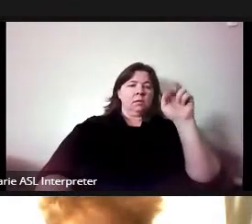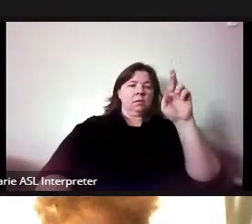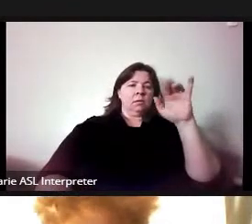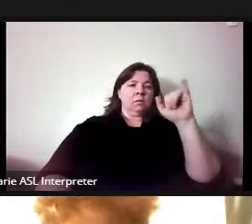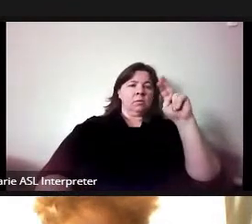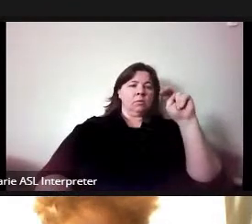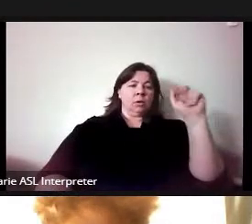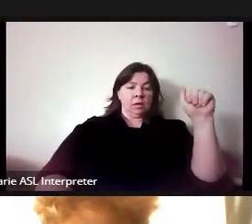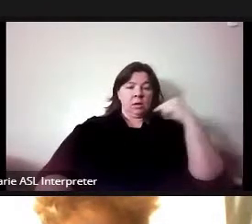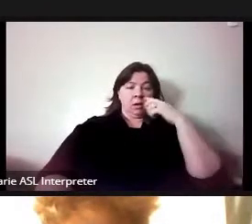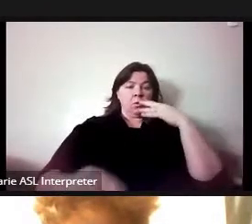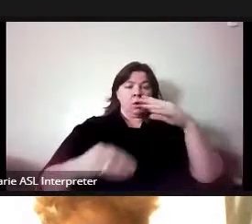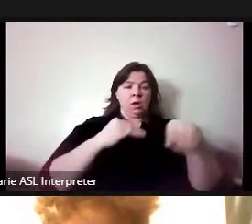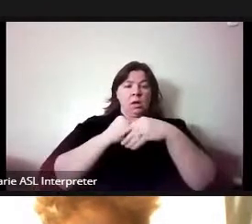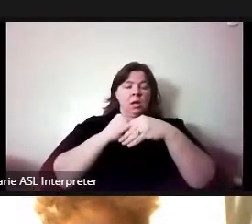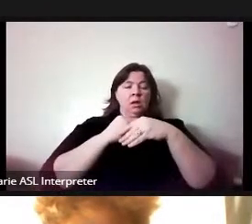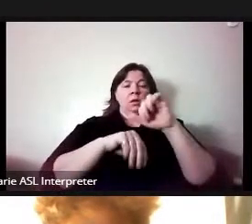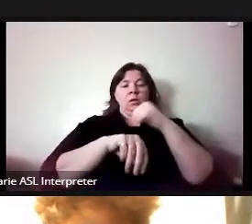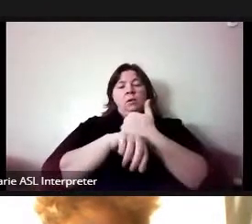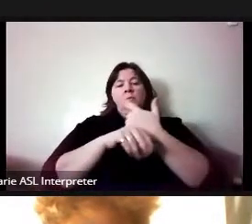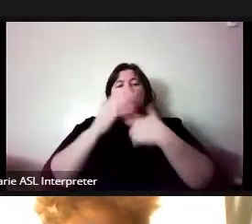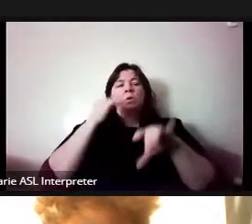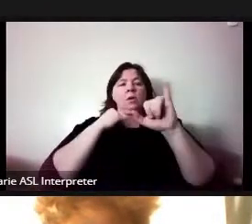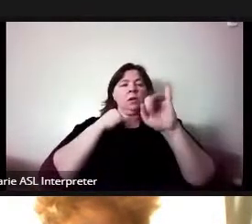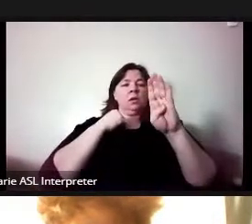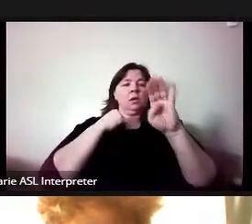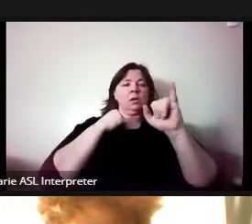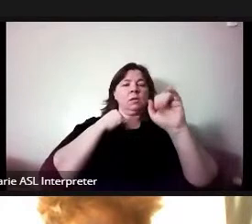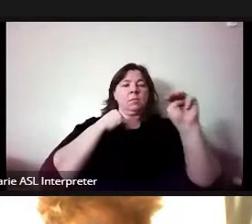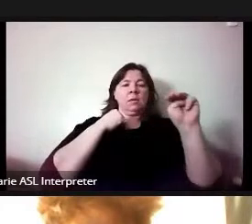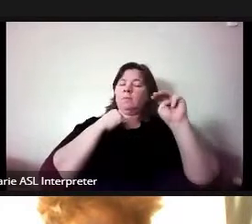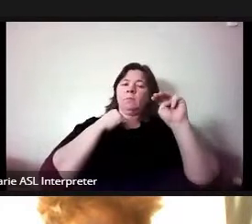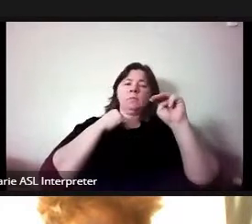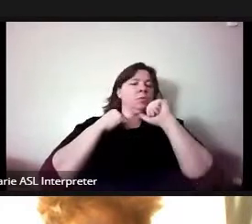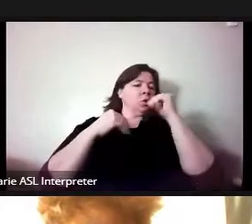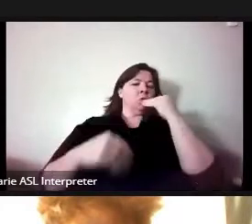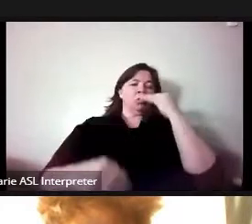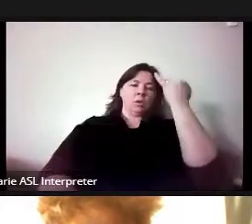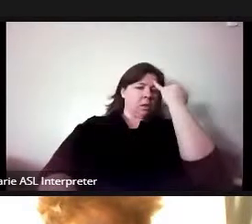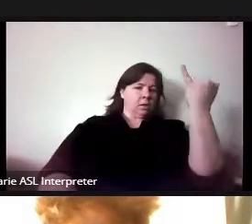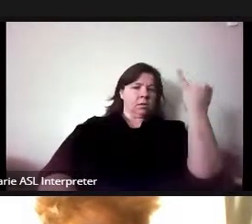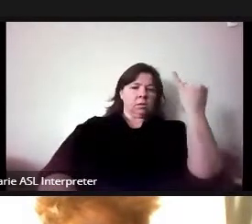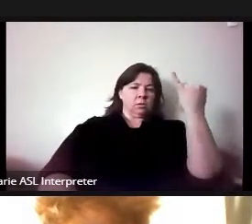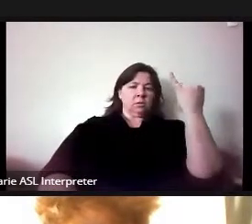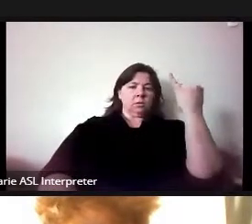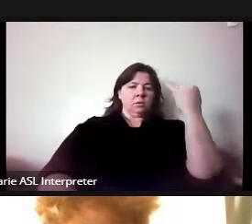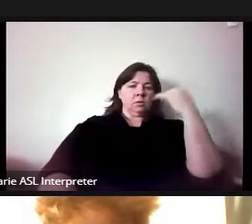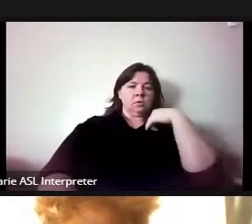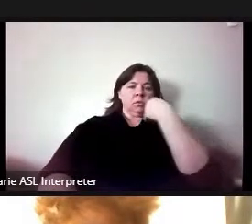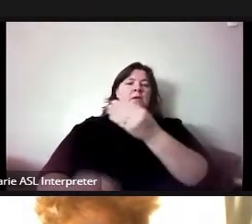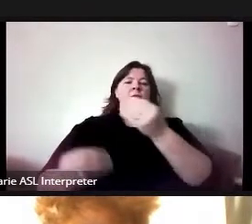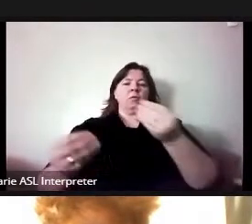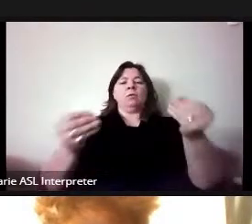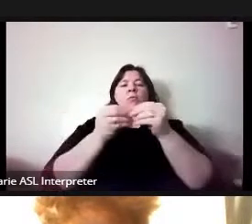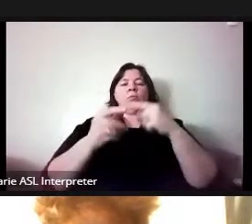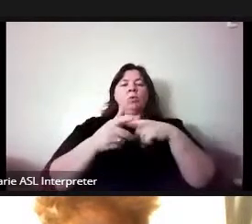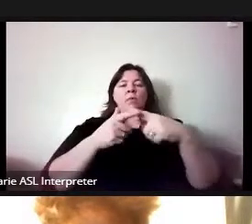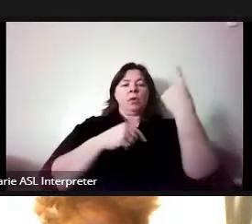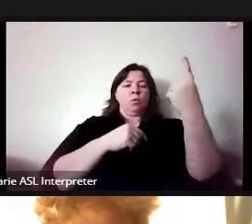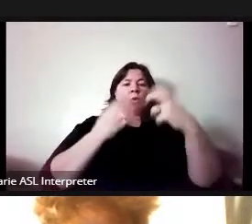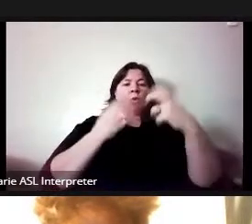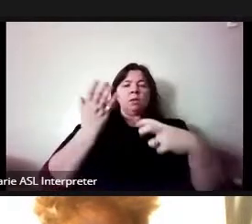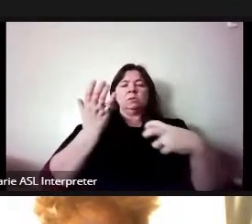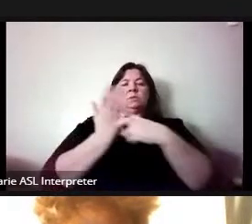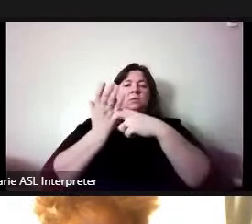add, based on what Ibn just said, that it's not a good idea to be submitting more than one ticket, because he said he wrote to